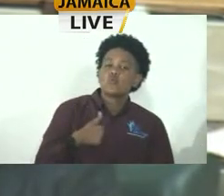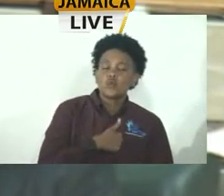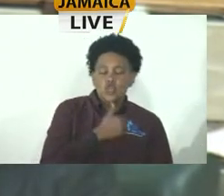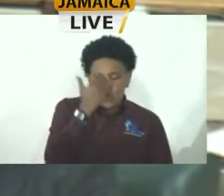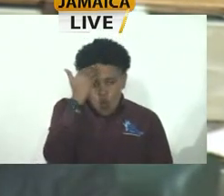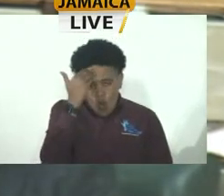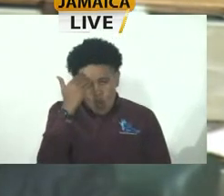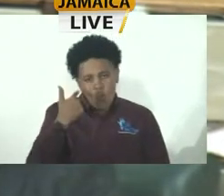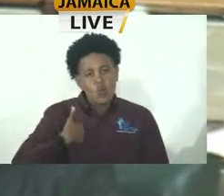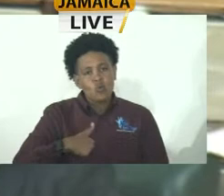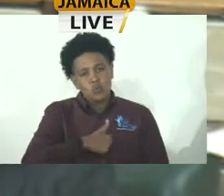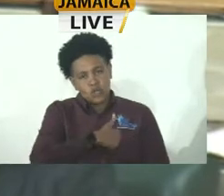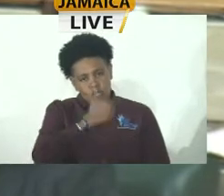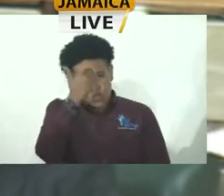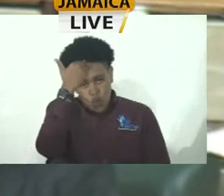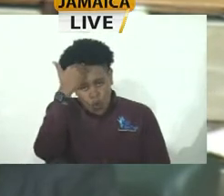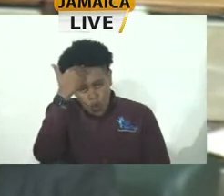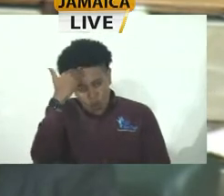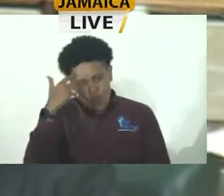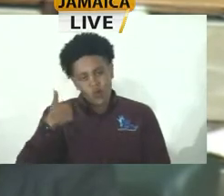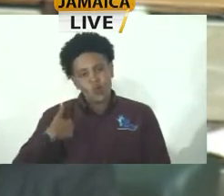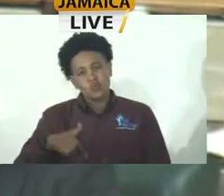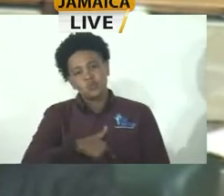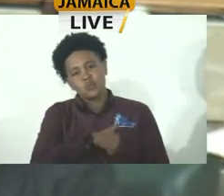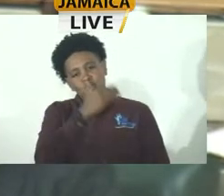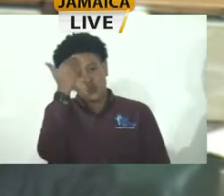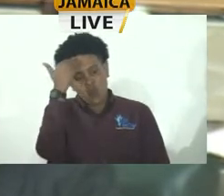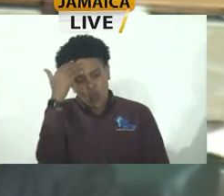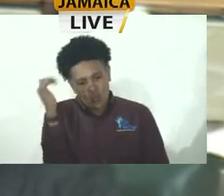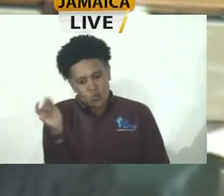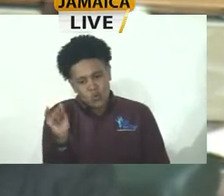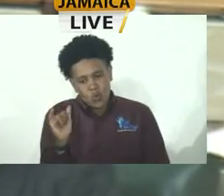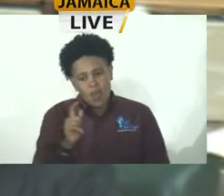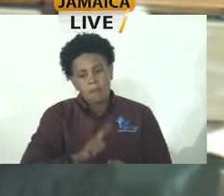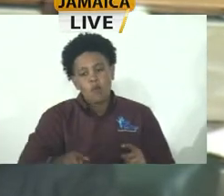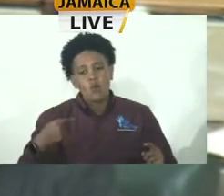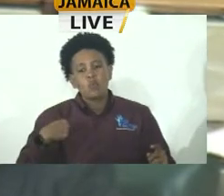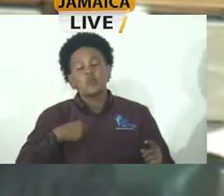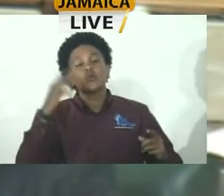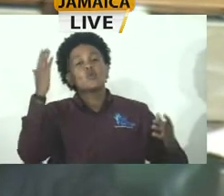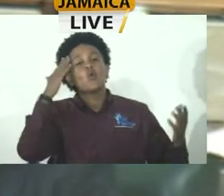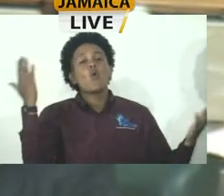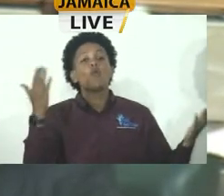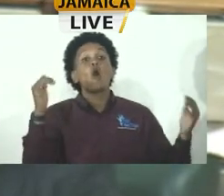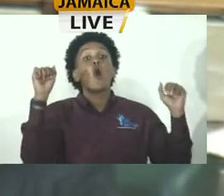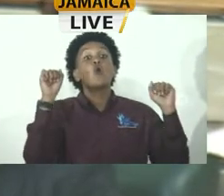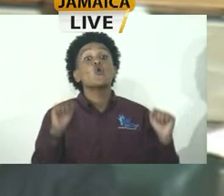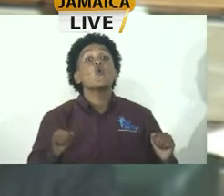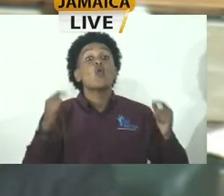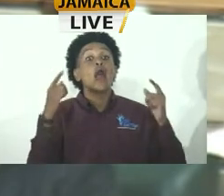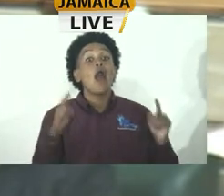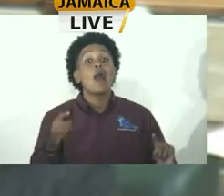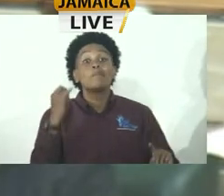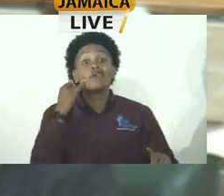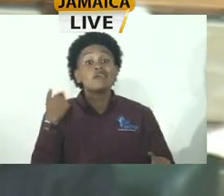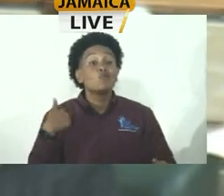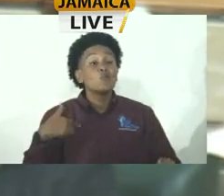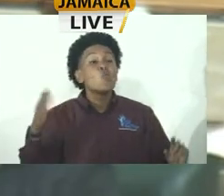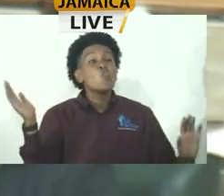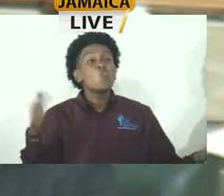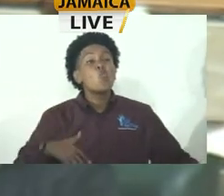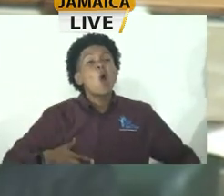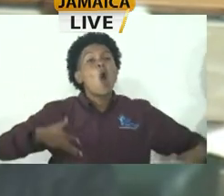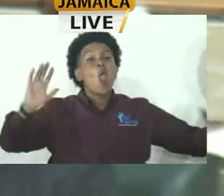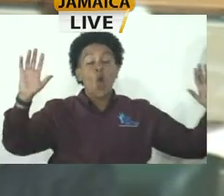we know but we also know what could happen if we don't take the action that we are